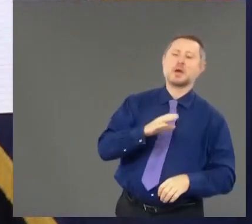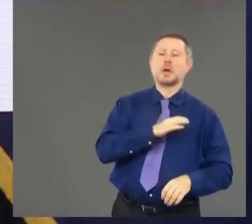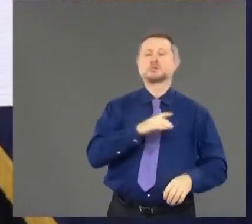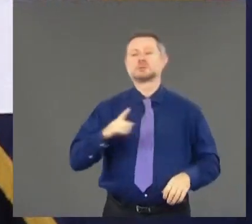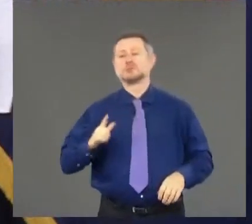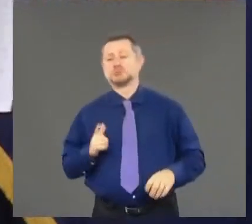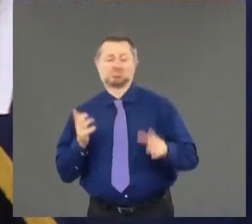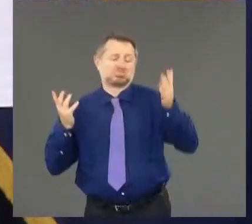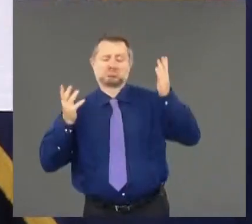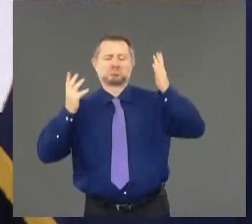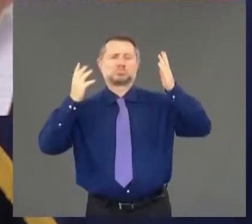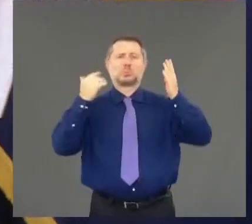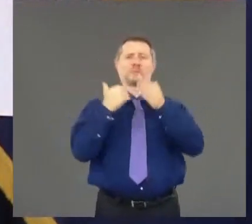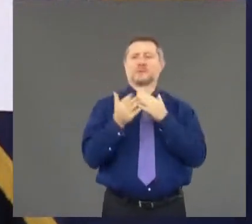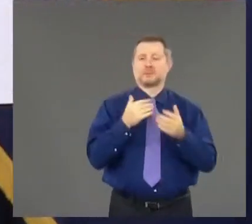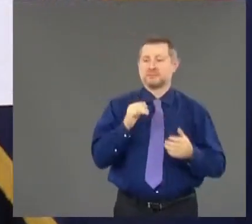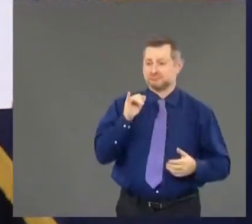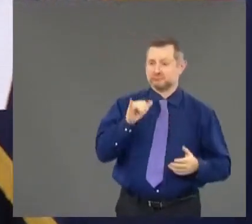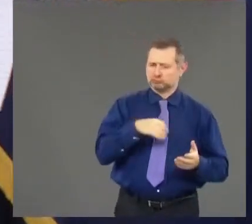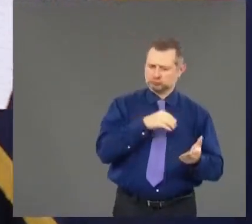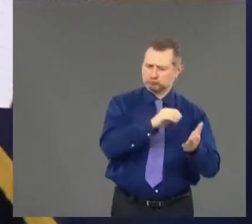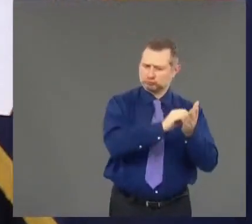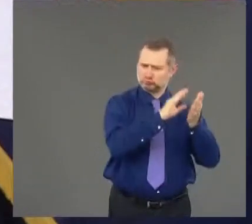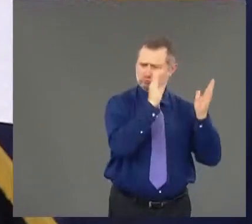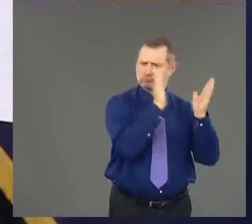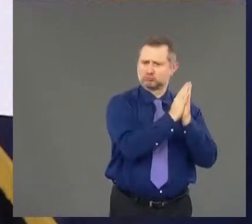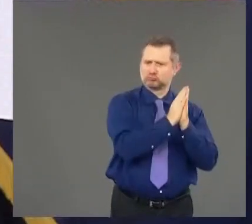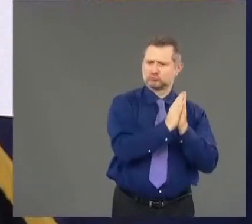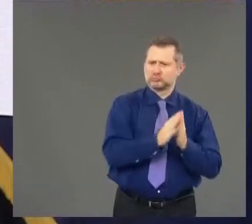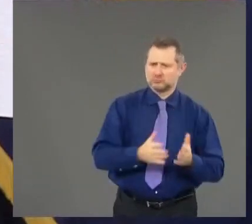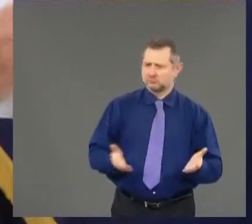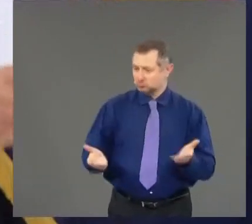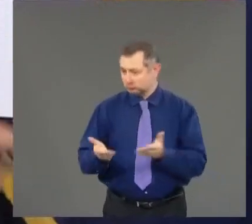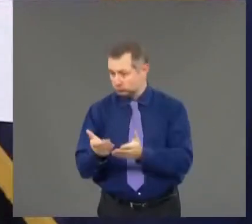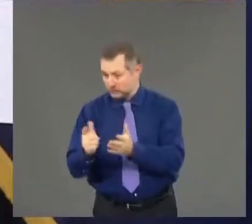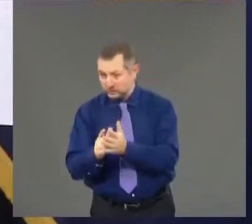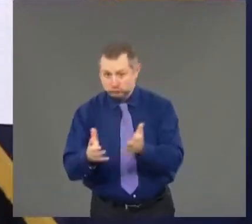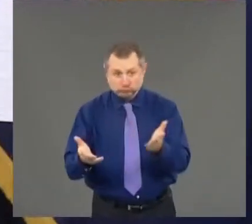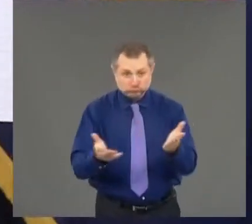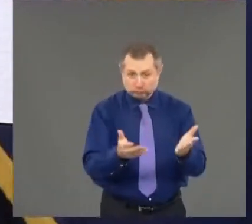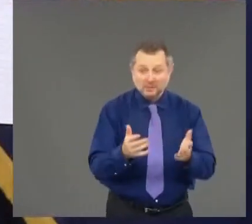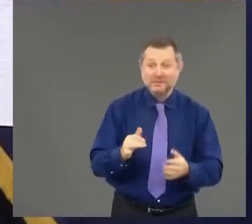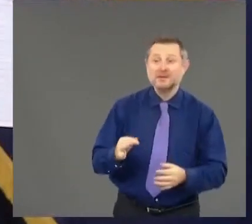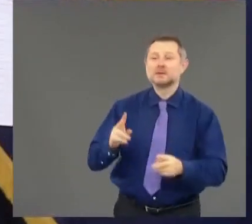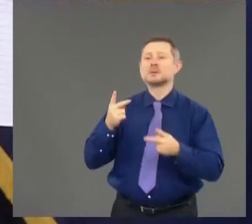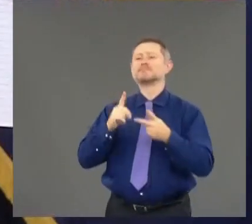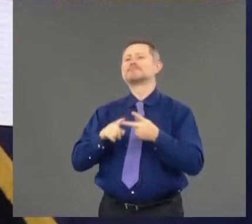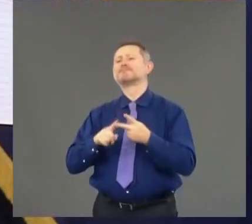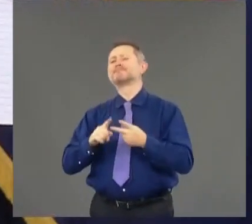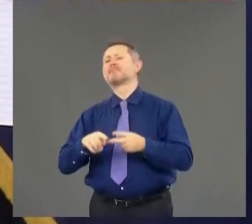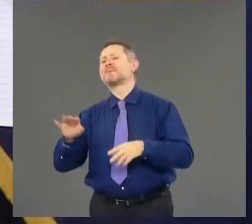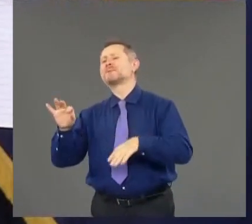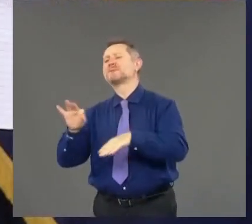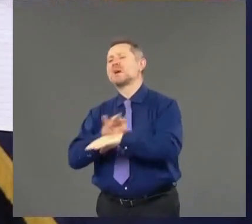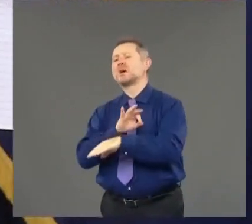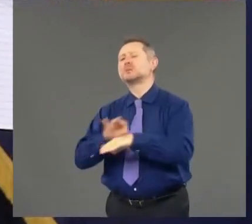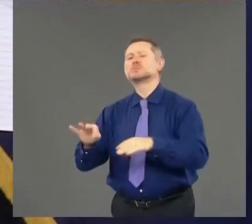All right, let's discuss this. All right, second point. What functions do we want it to do?